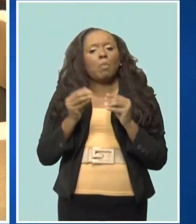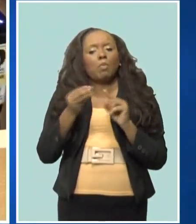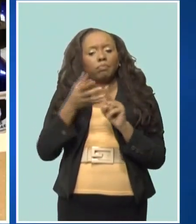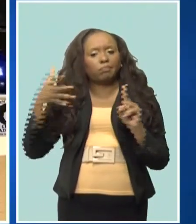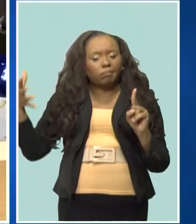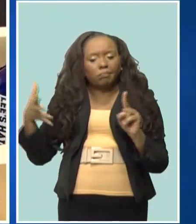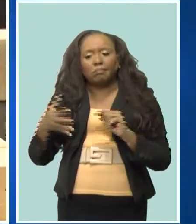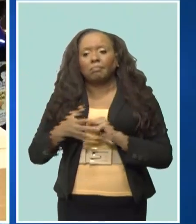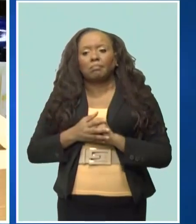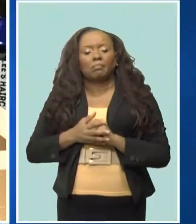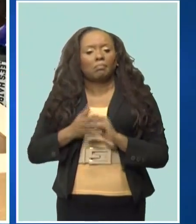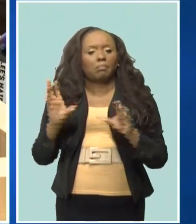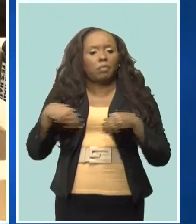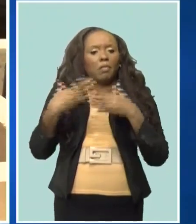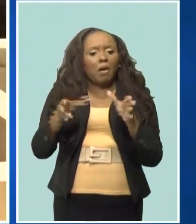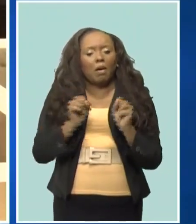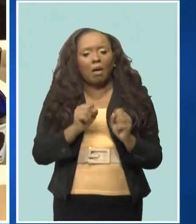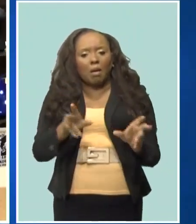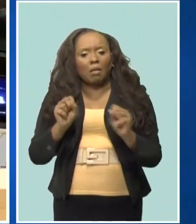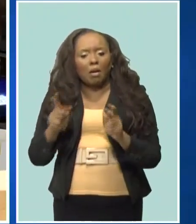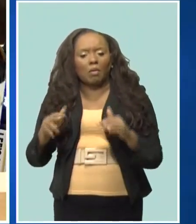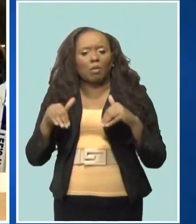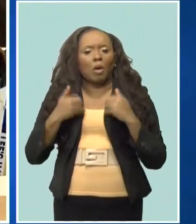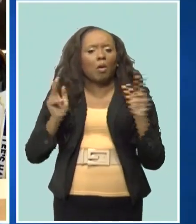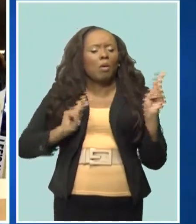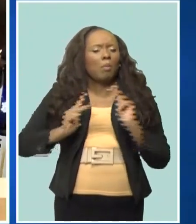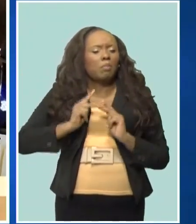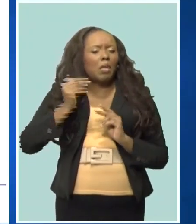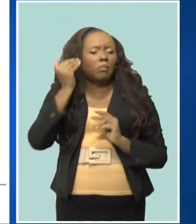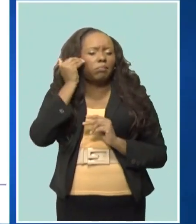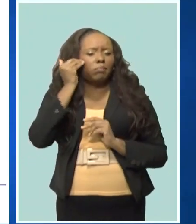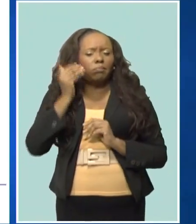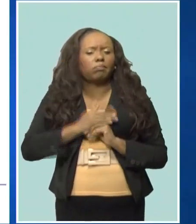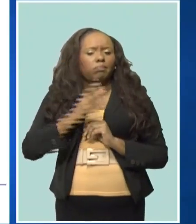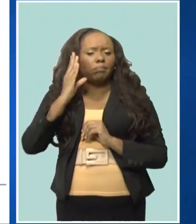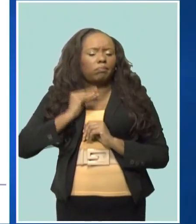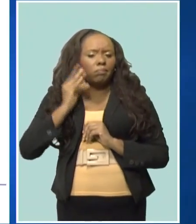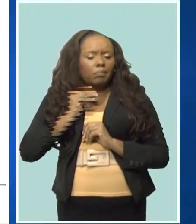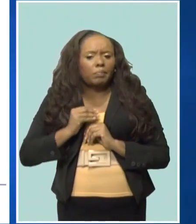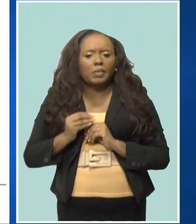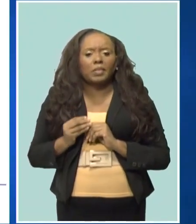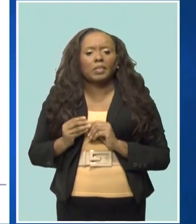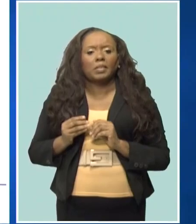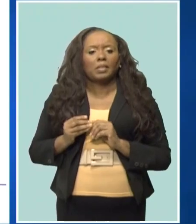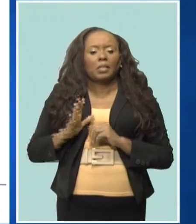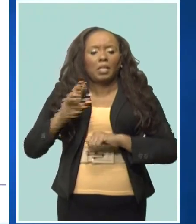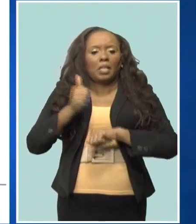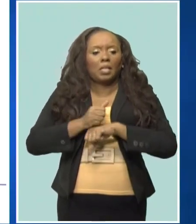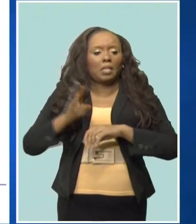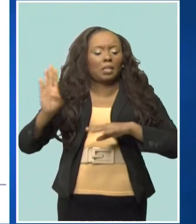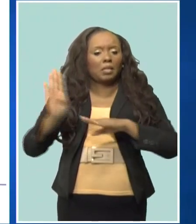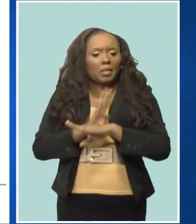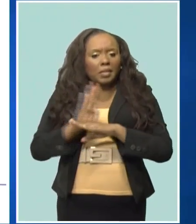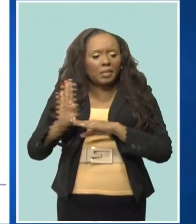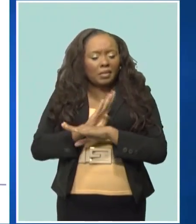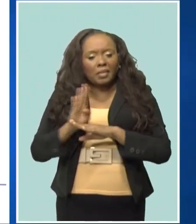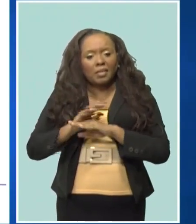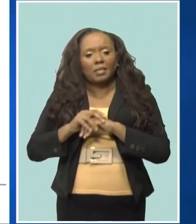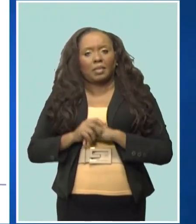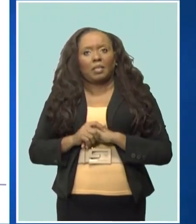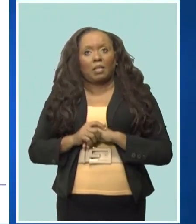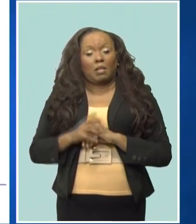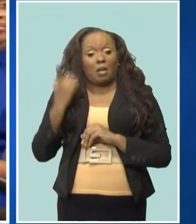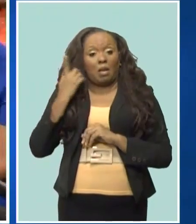an opportunity for those youngsters to whet their appetite about the possibility that entrepreneurship is a viable option in today's